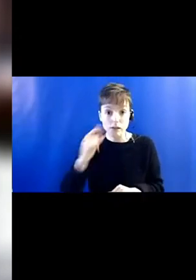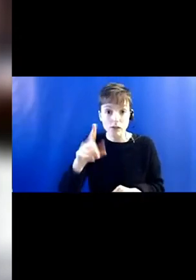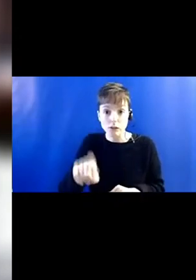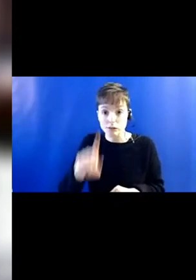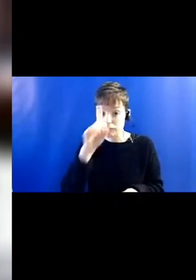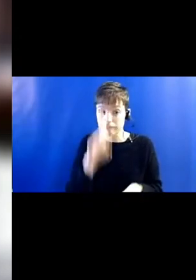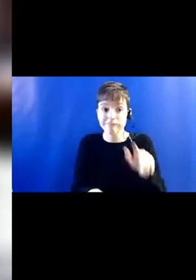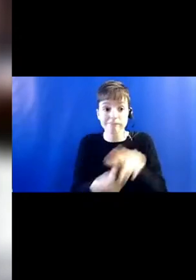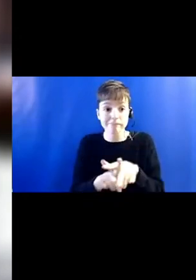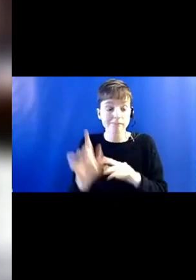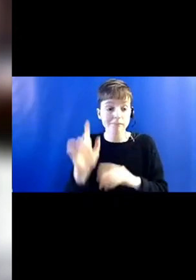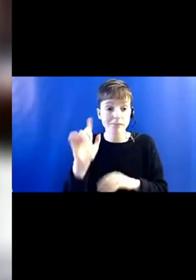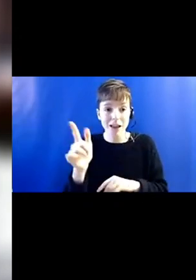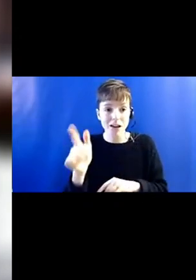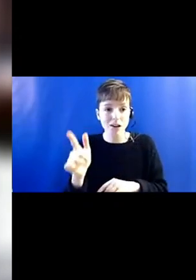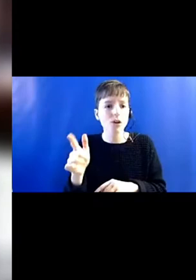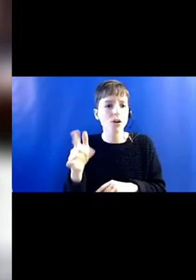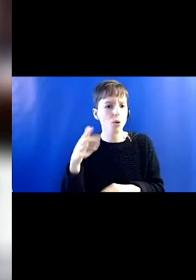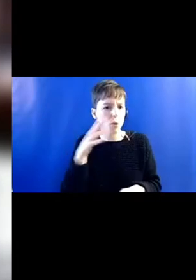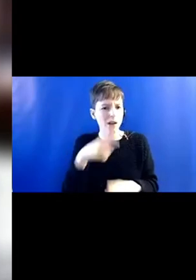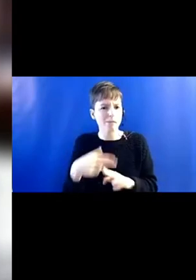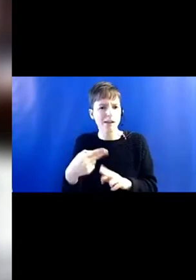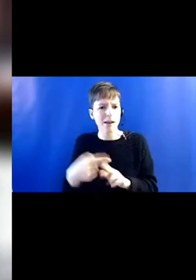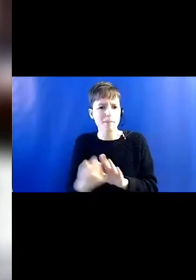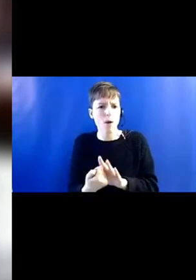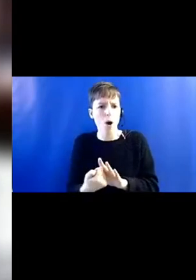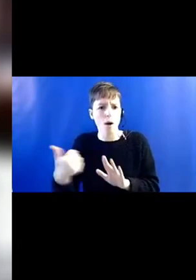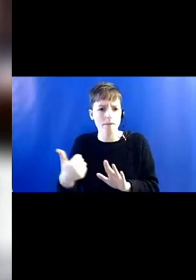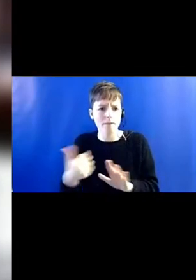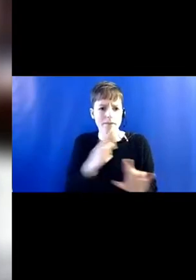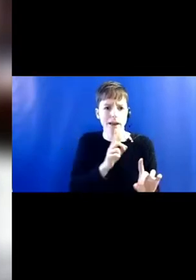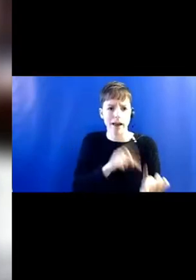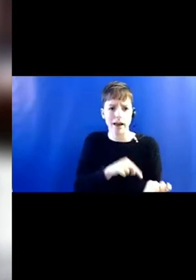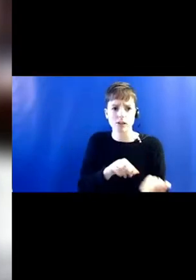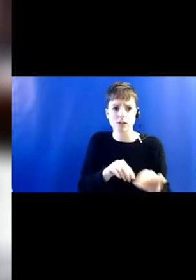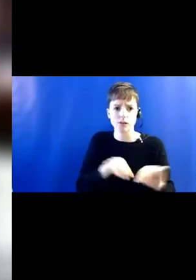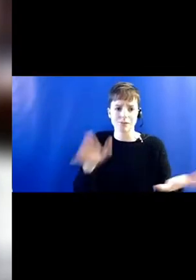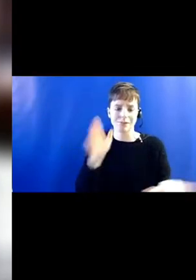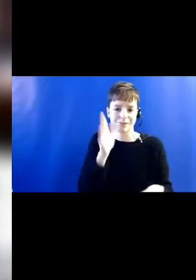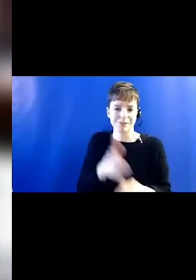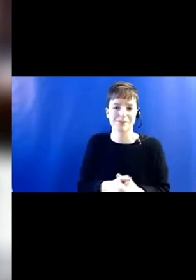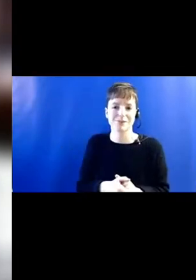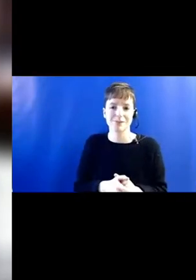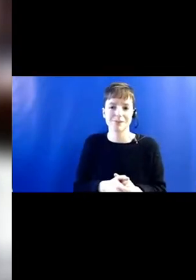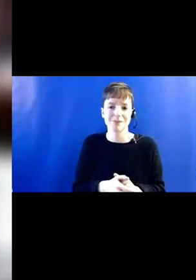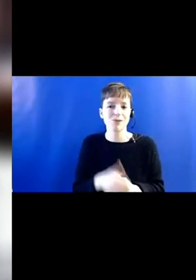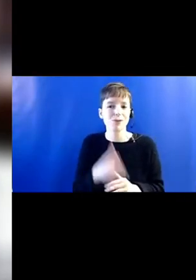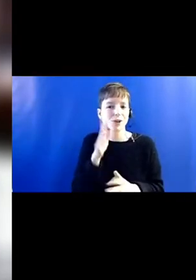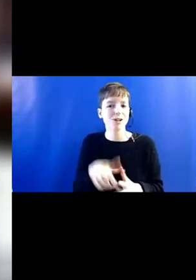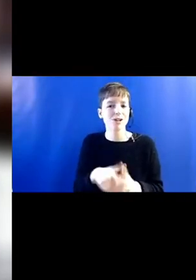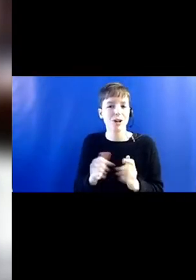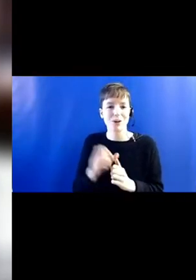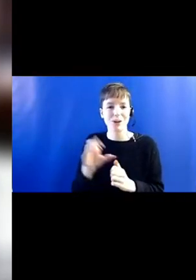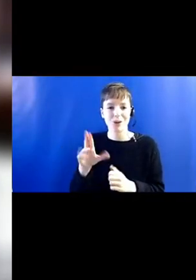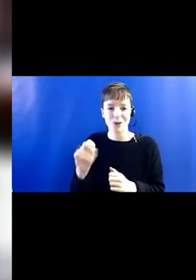and your questions will be anonymized. So let's begin with Corin, please.